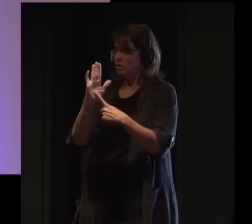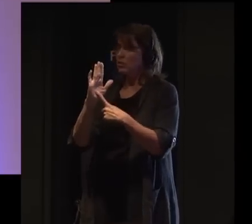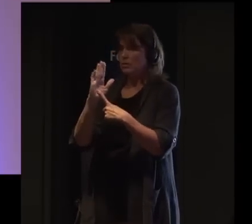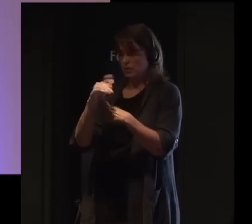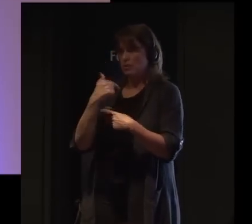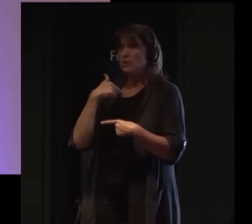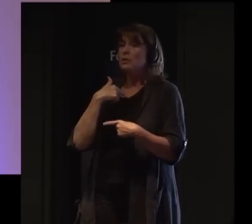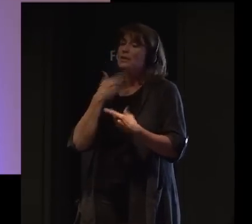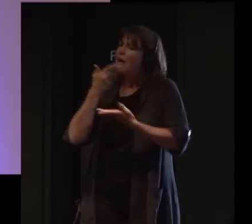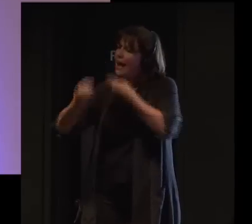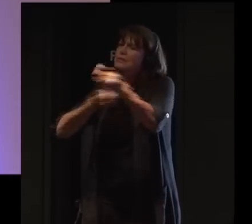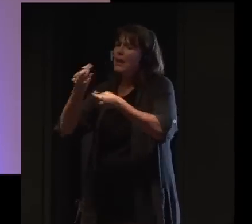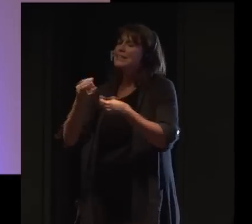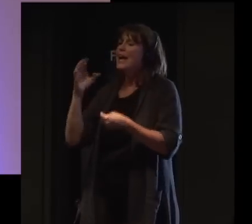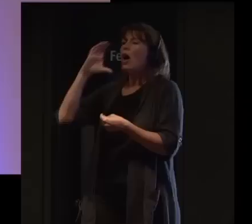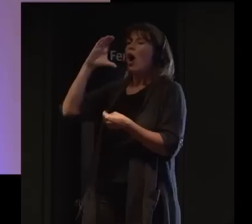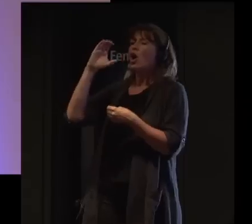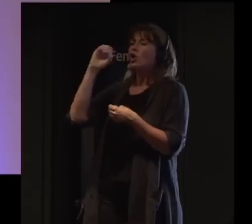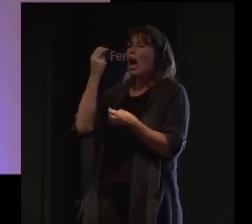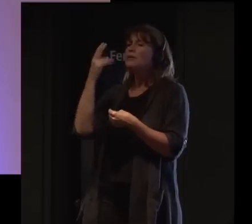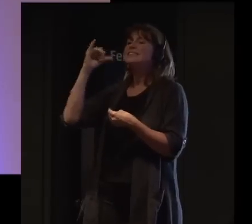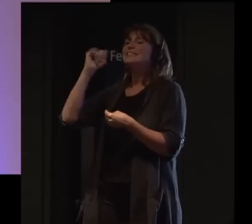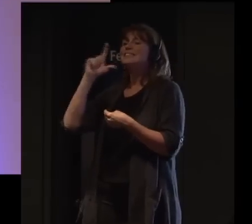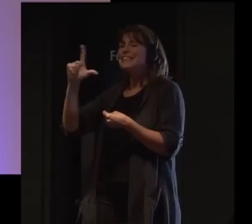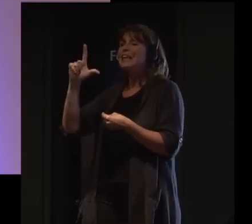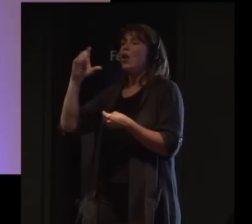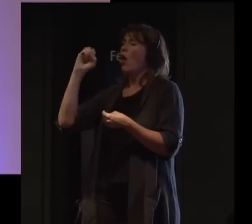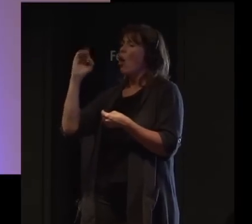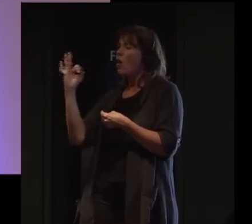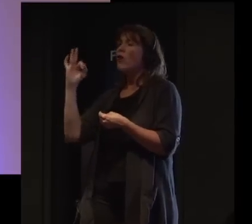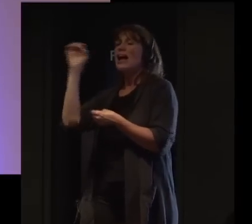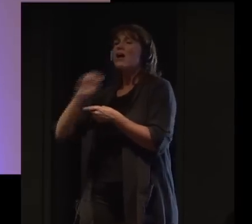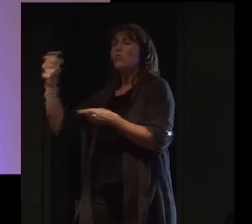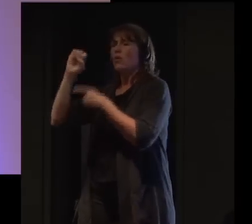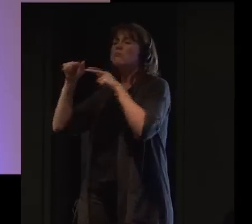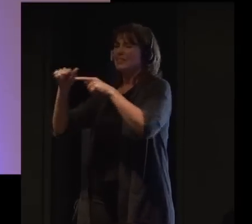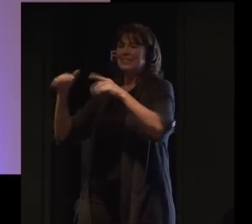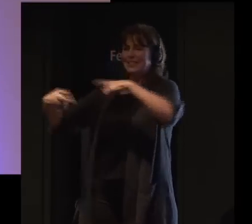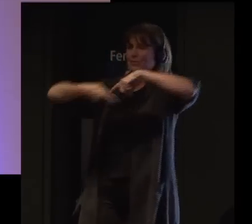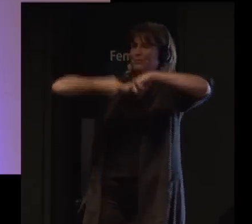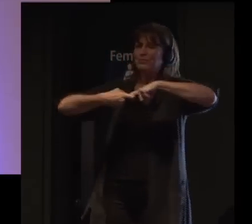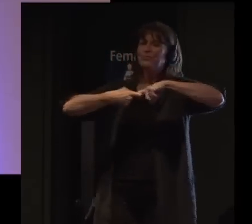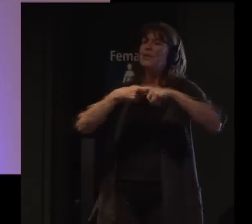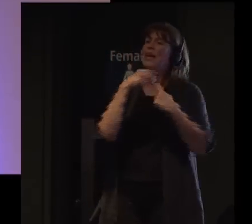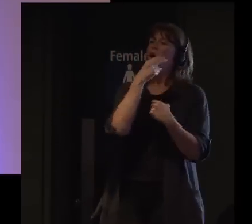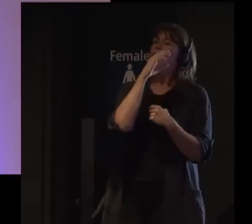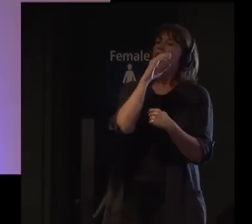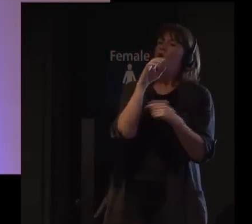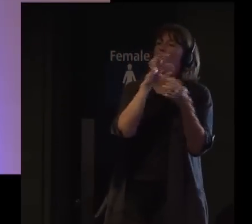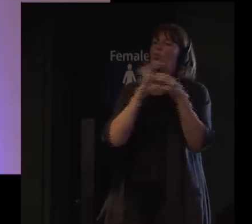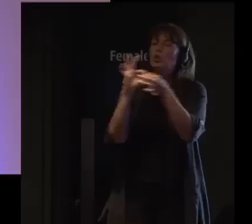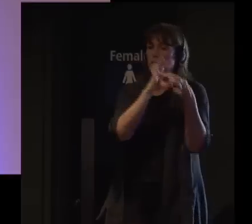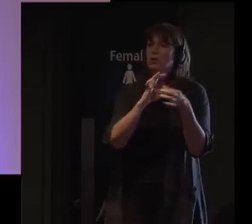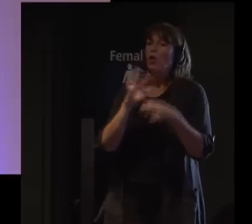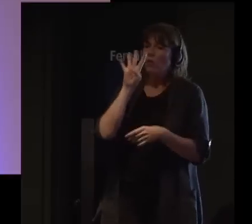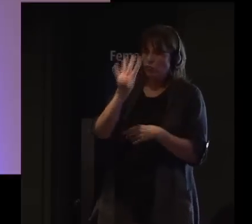that the Council of Europe is a sister organization of the European Union. It is composed of 47 member states, basically